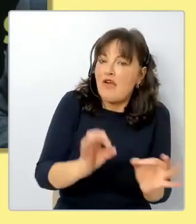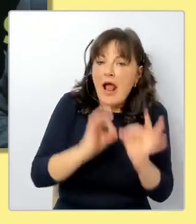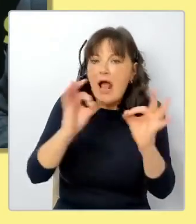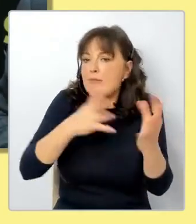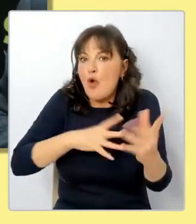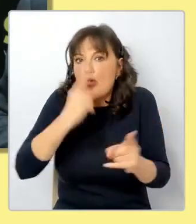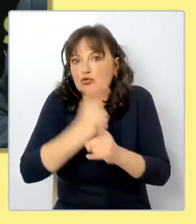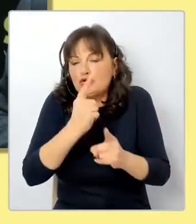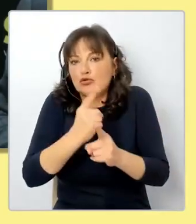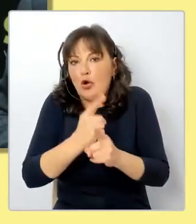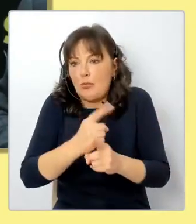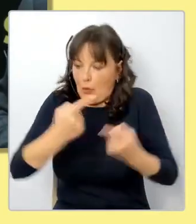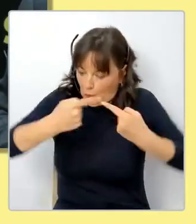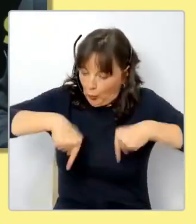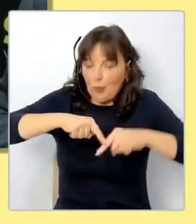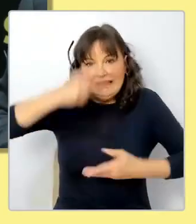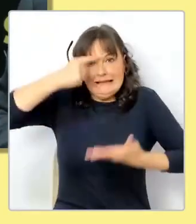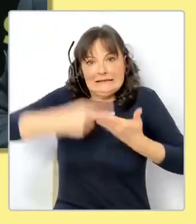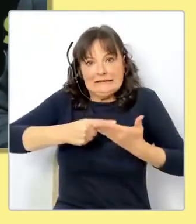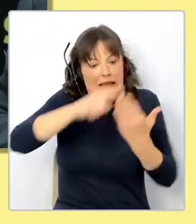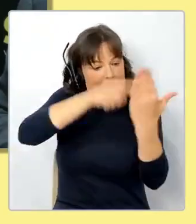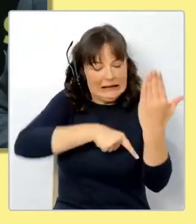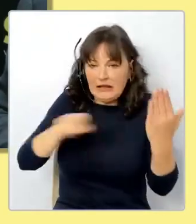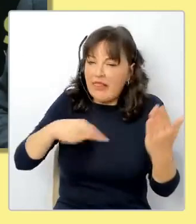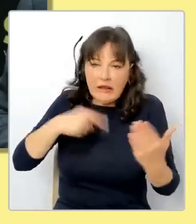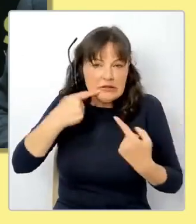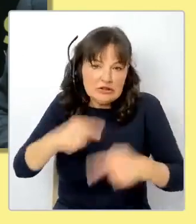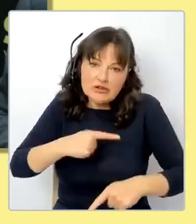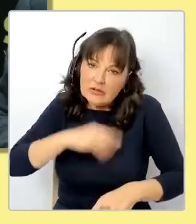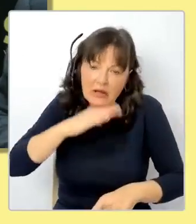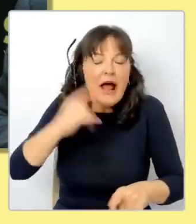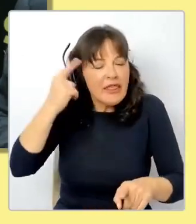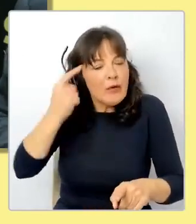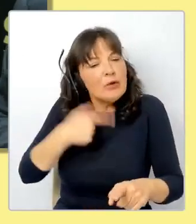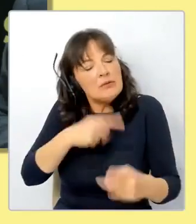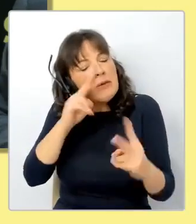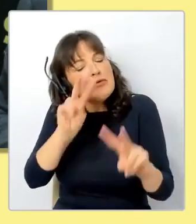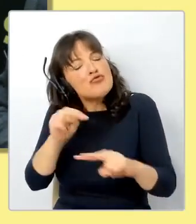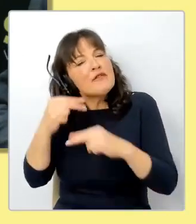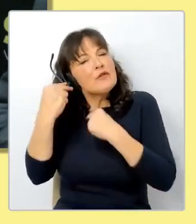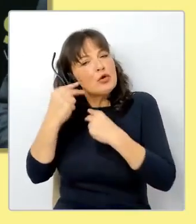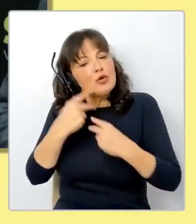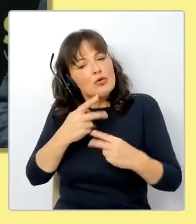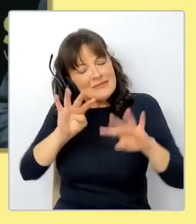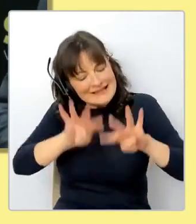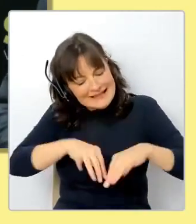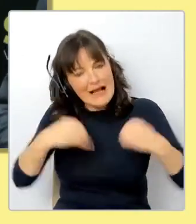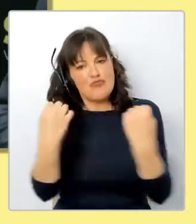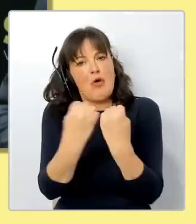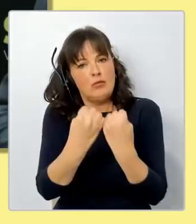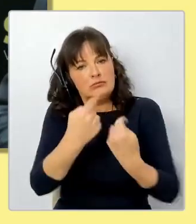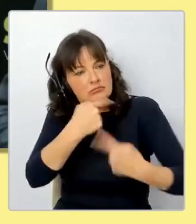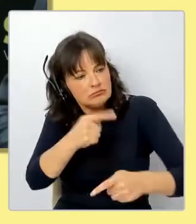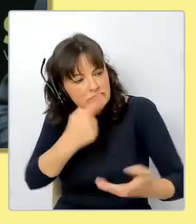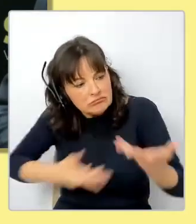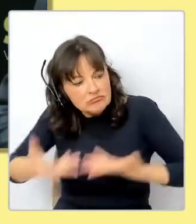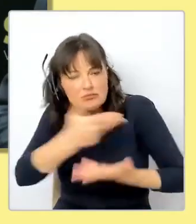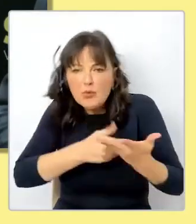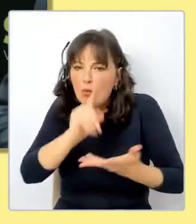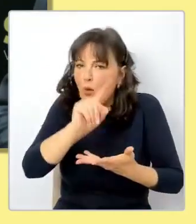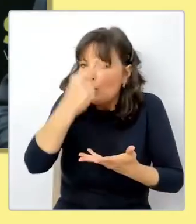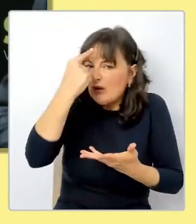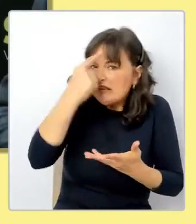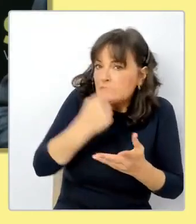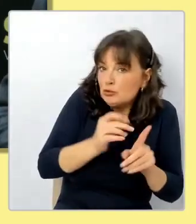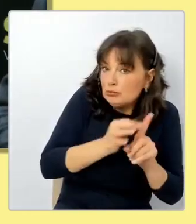thing. But I do think we maybe need to have a look at that and talking with teachers to see where we need to go forward on that. I'm also